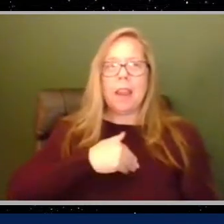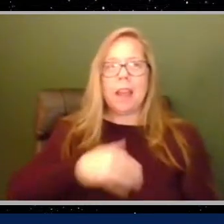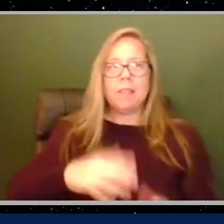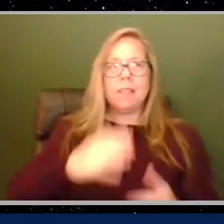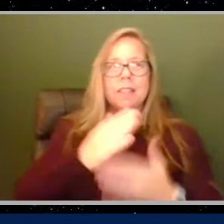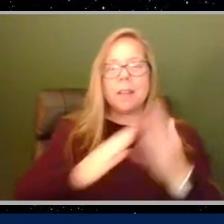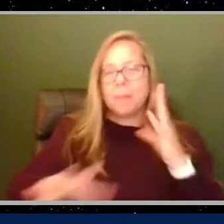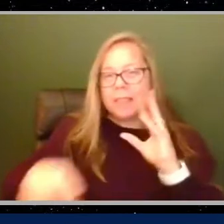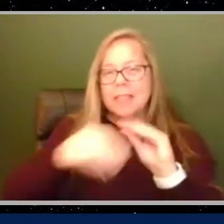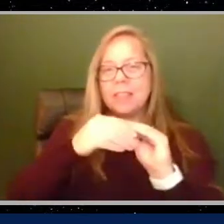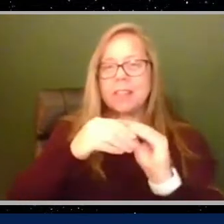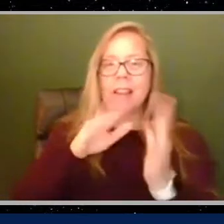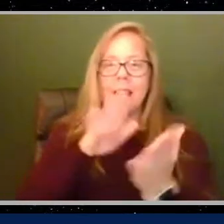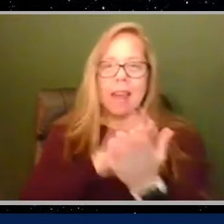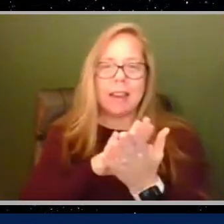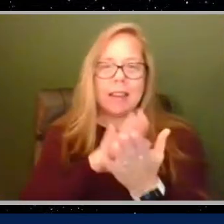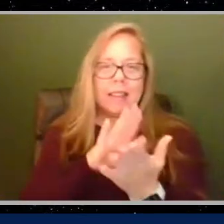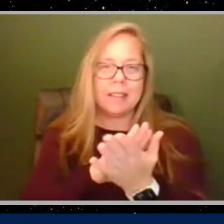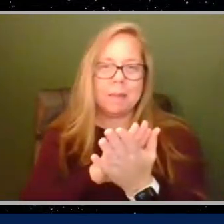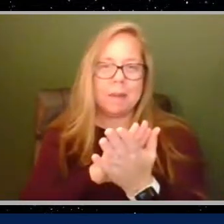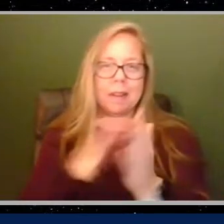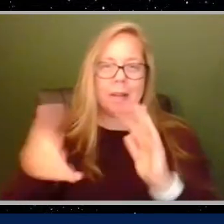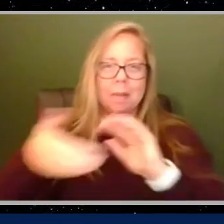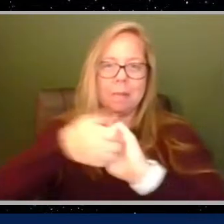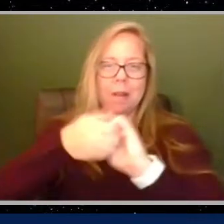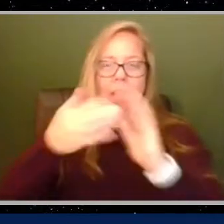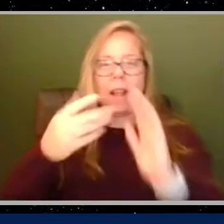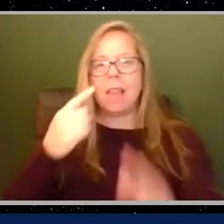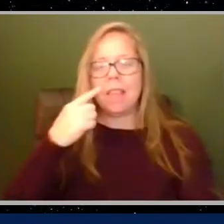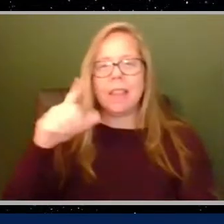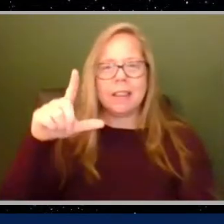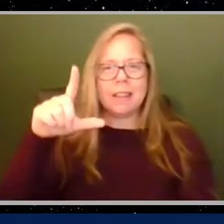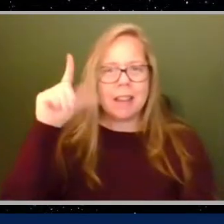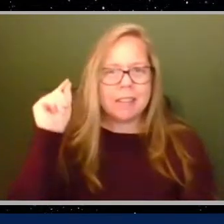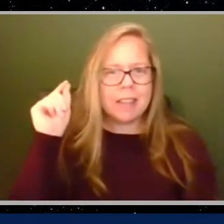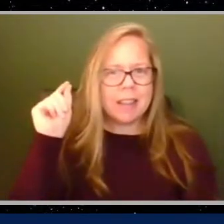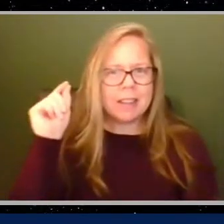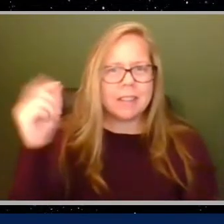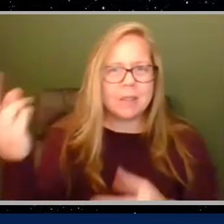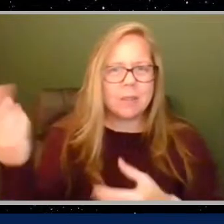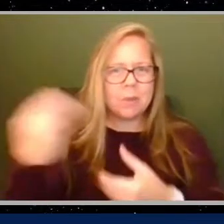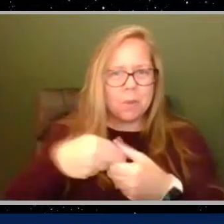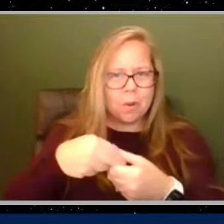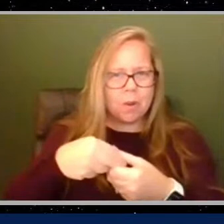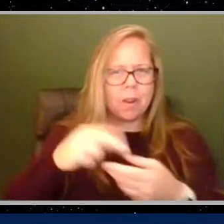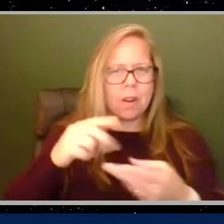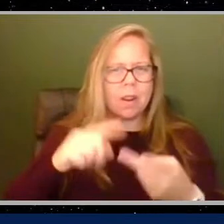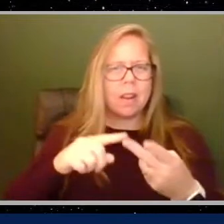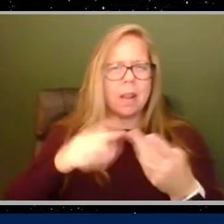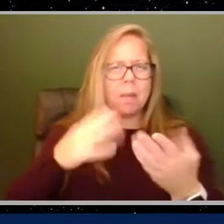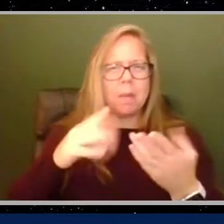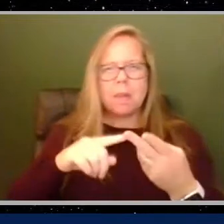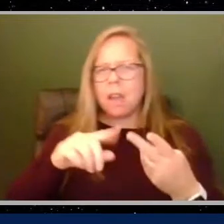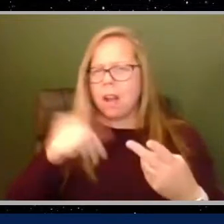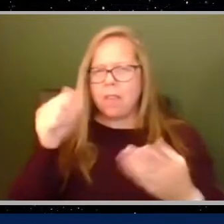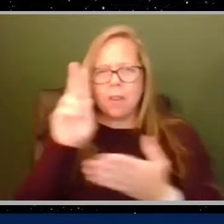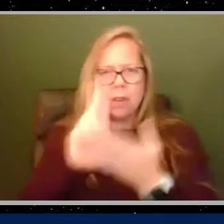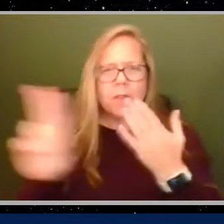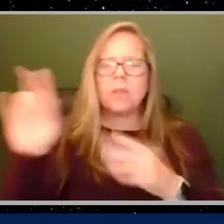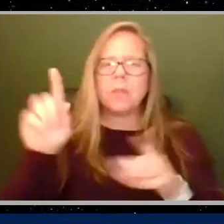partners interested in this work as well. I think Gallaudet has been brought on, and maybe another university.